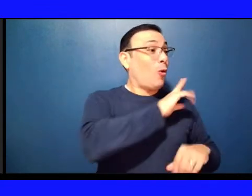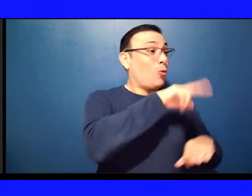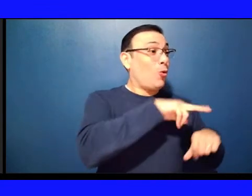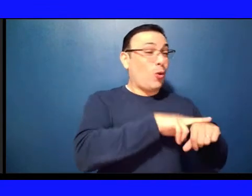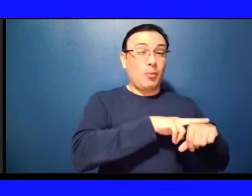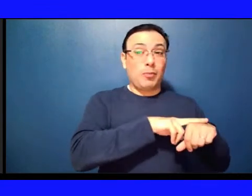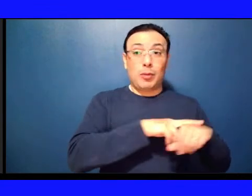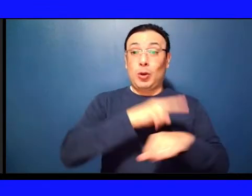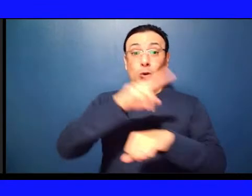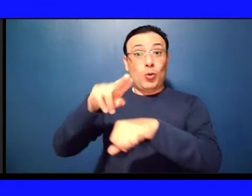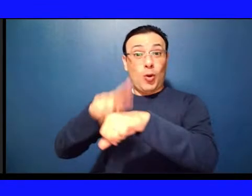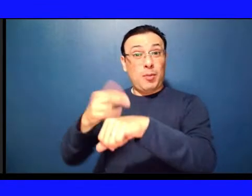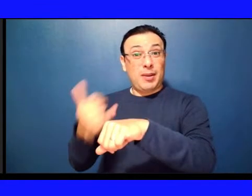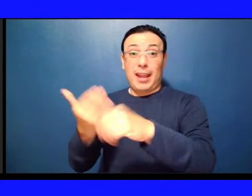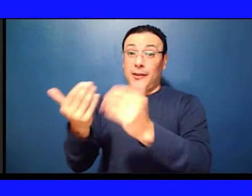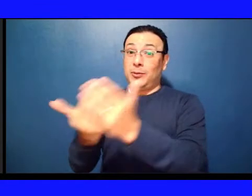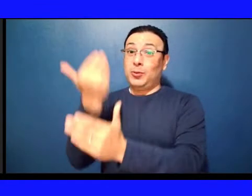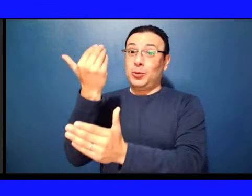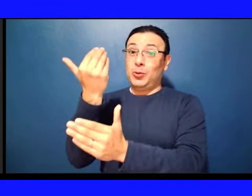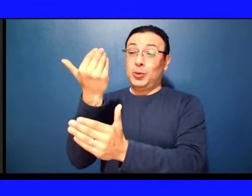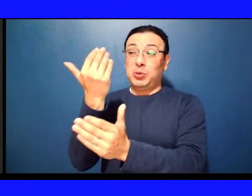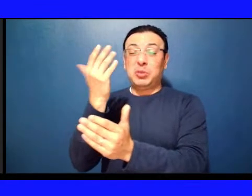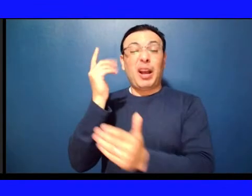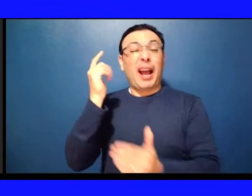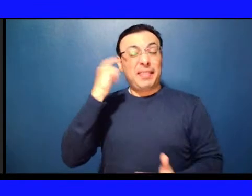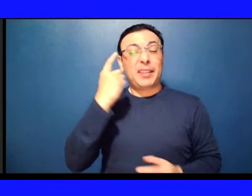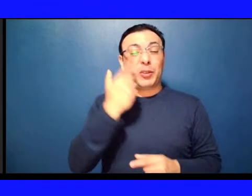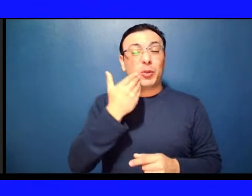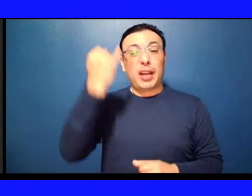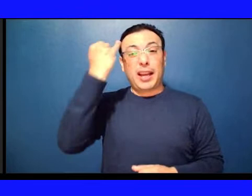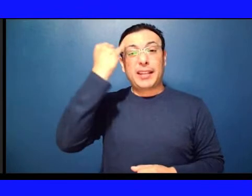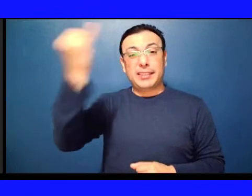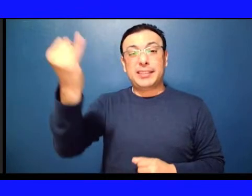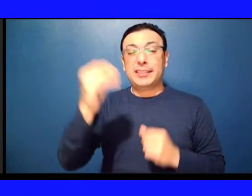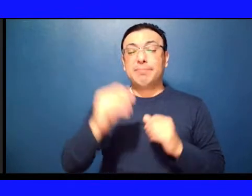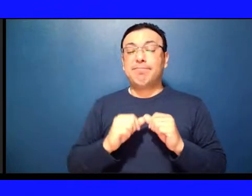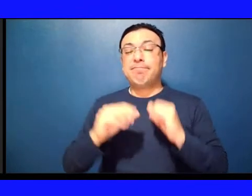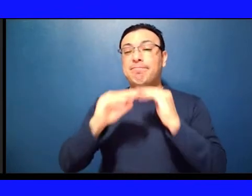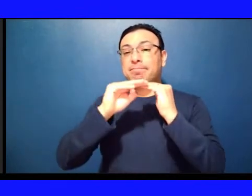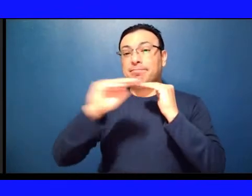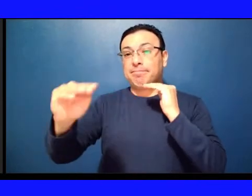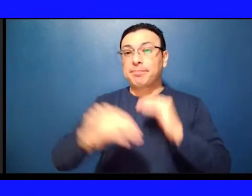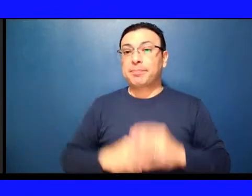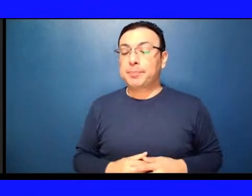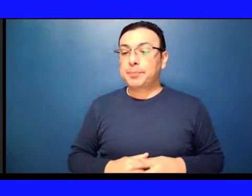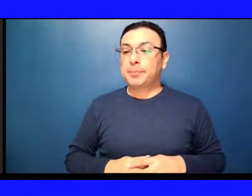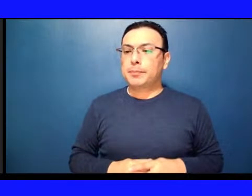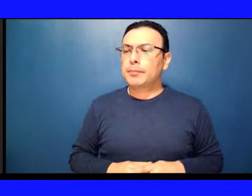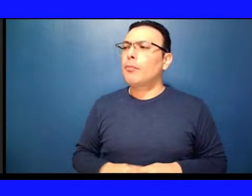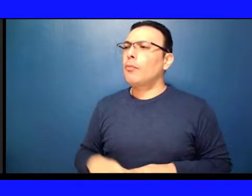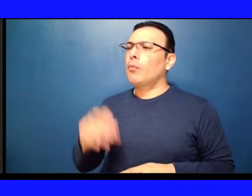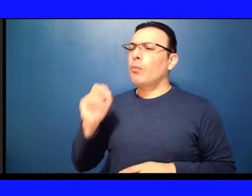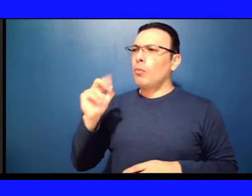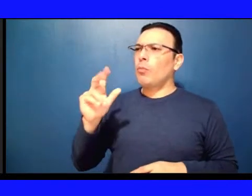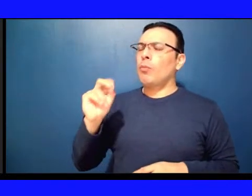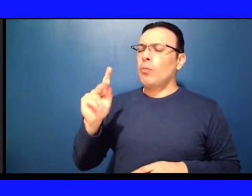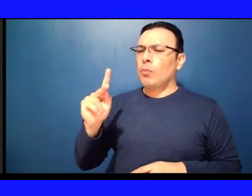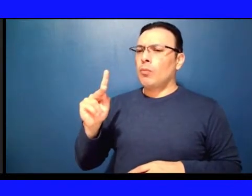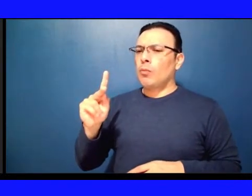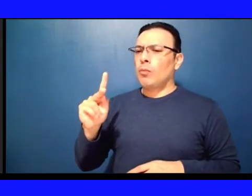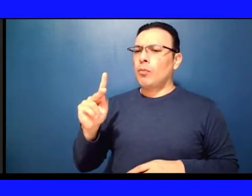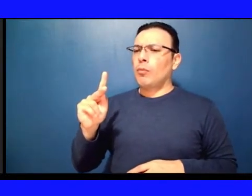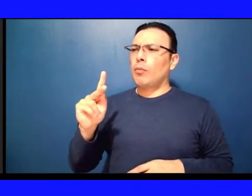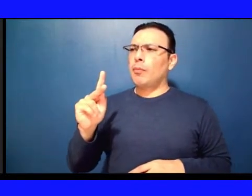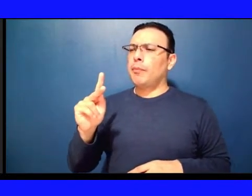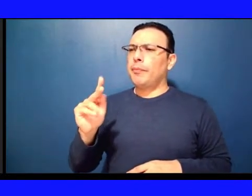or have we been better than that before, lower? I believe pre-COVID we had approached, if not beaten,